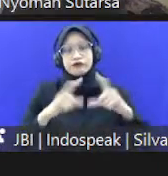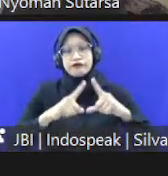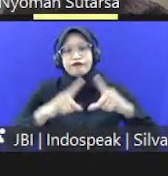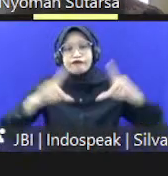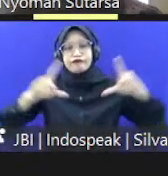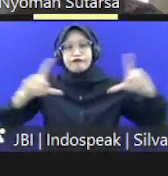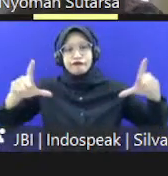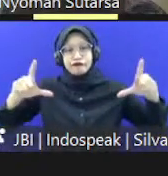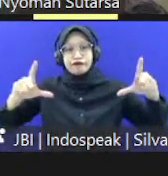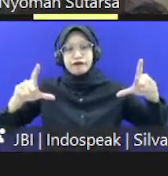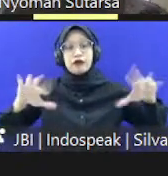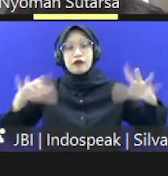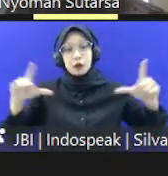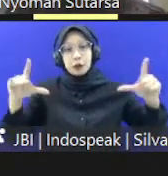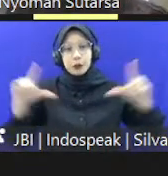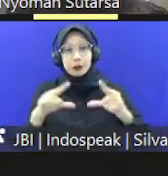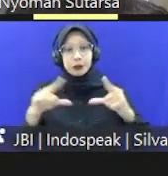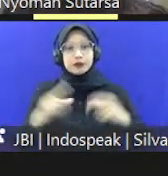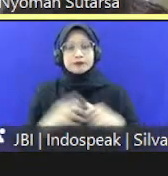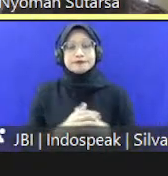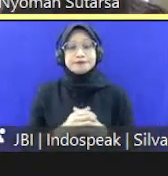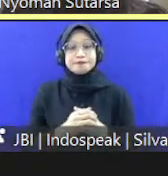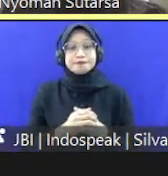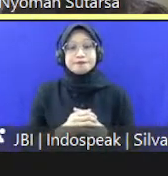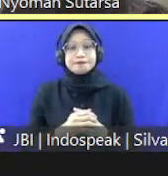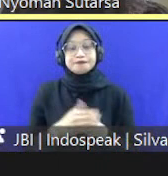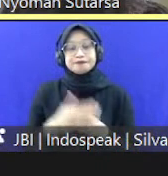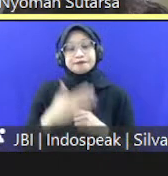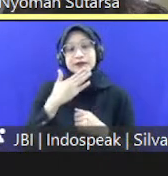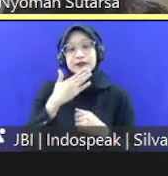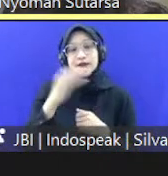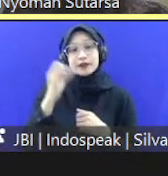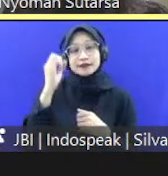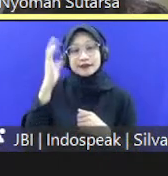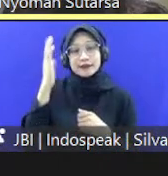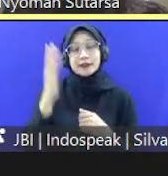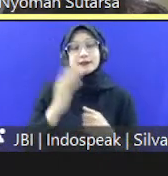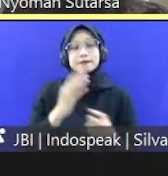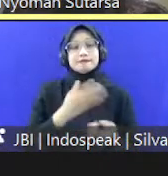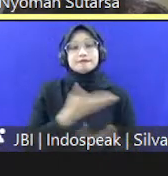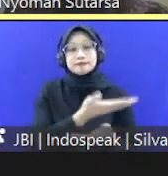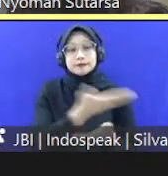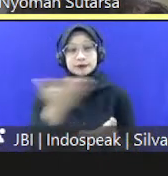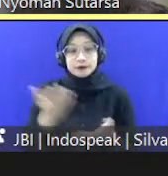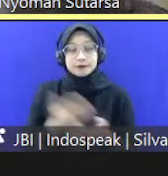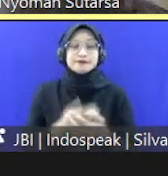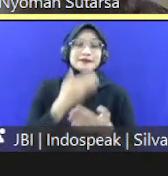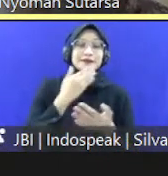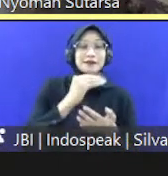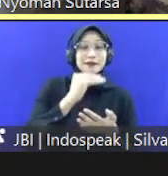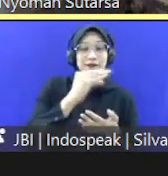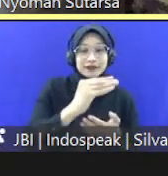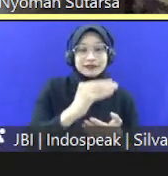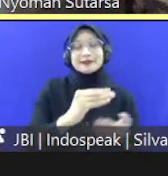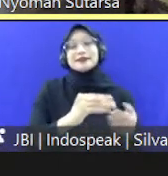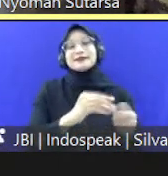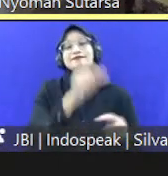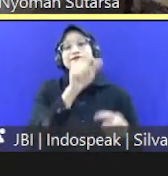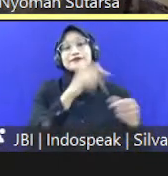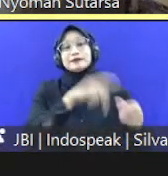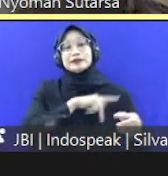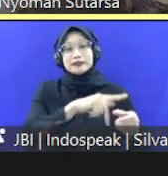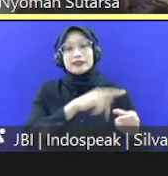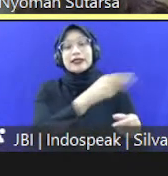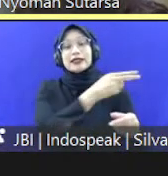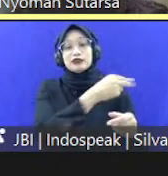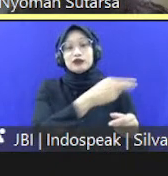Green. Okay, good. Good afternoon, everyone, and also selamat pagi for participants from Indonesia. And